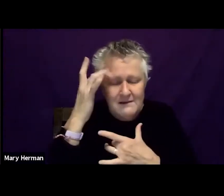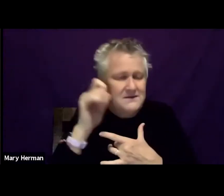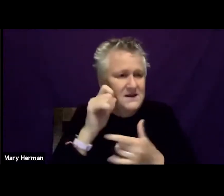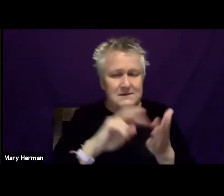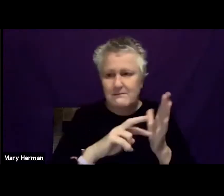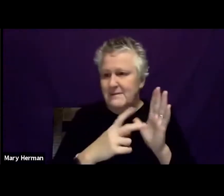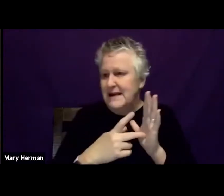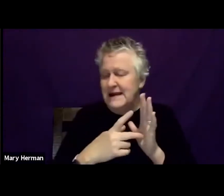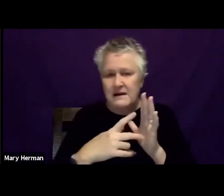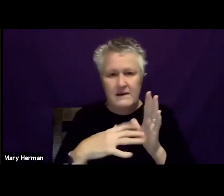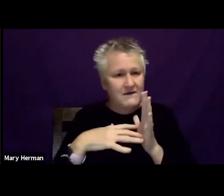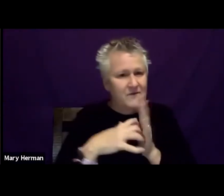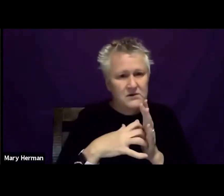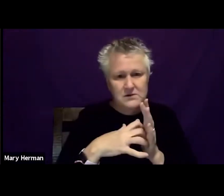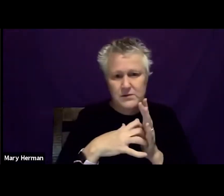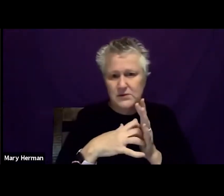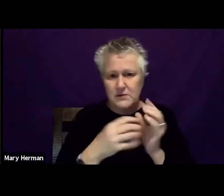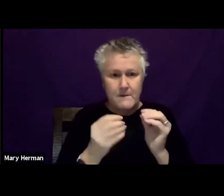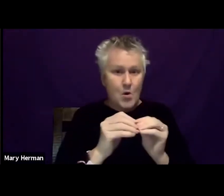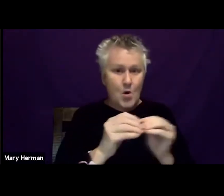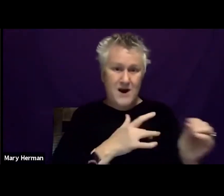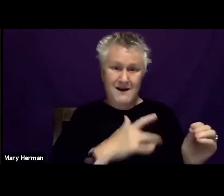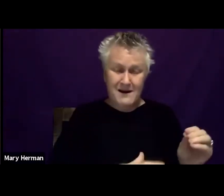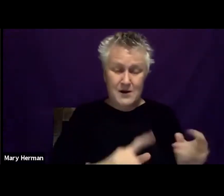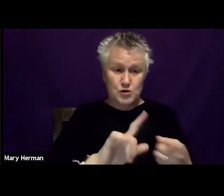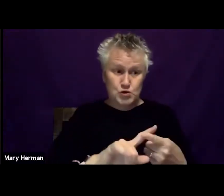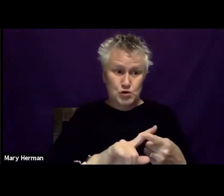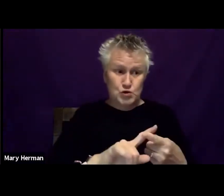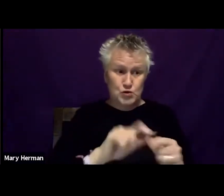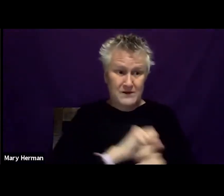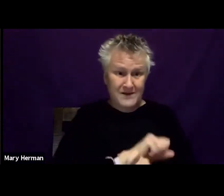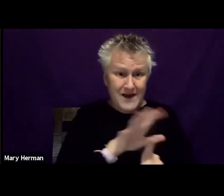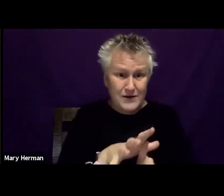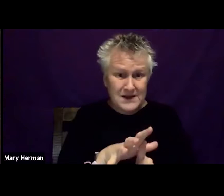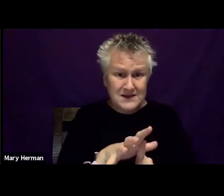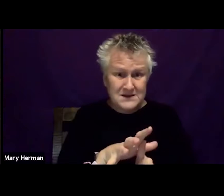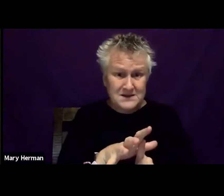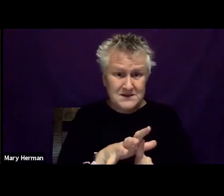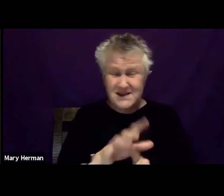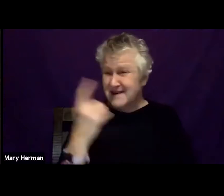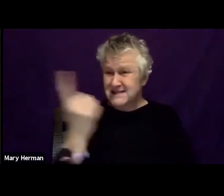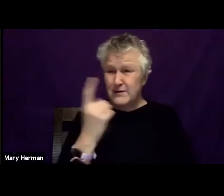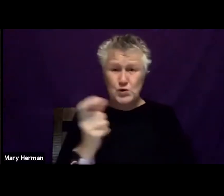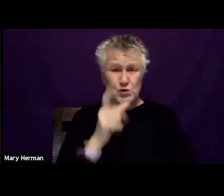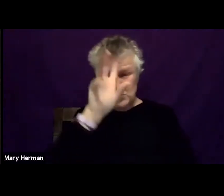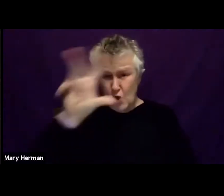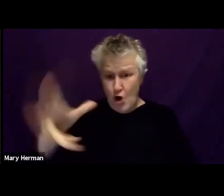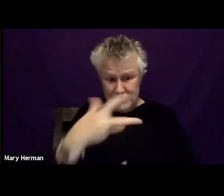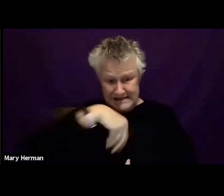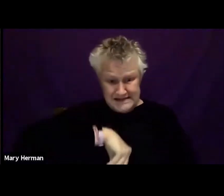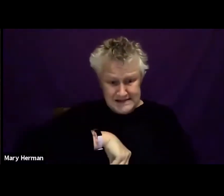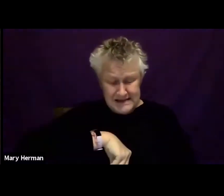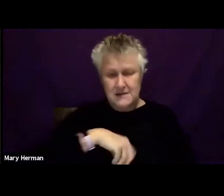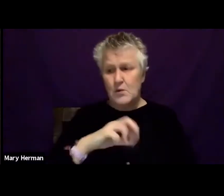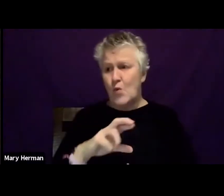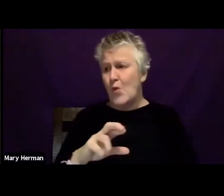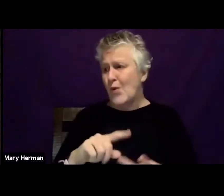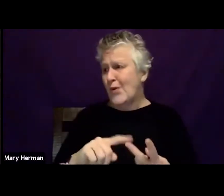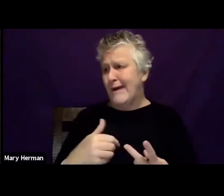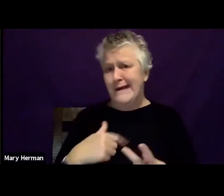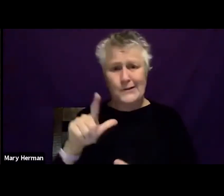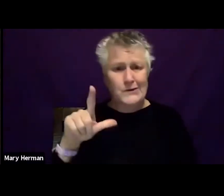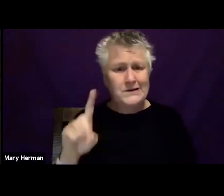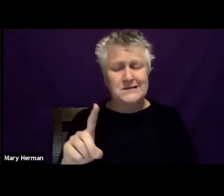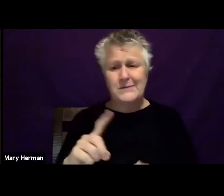virus. So, for example, someone who is autistic or has a learning disability or an intellectual or cognitive